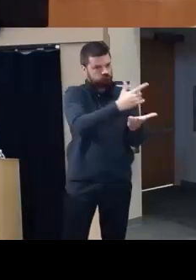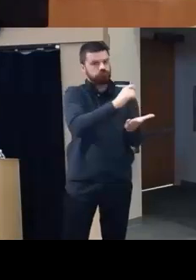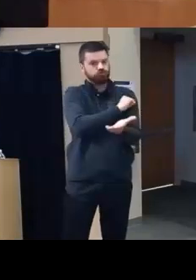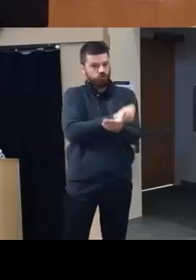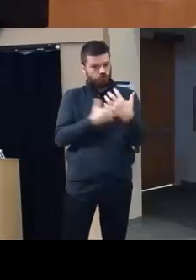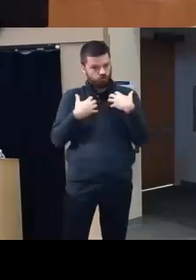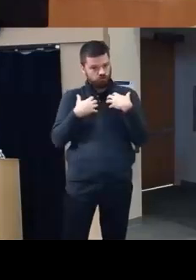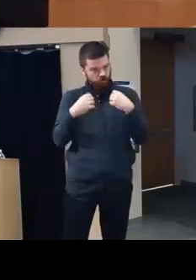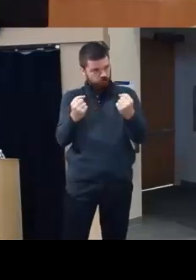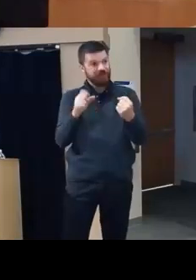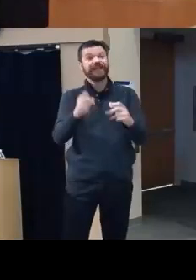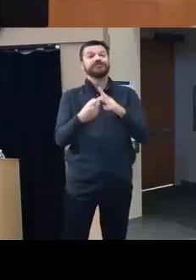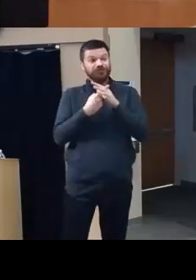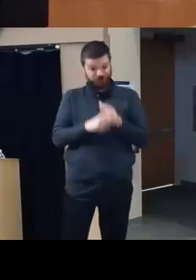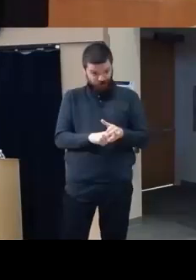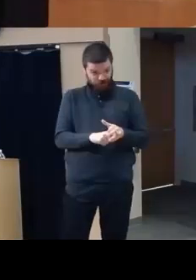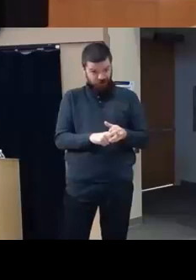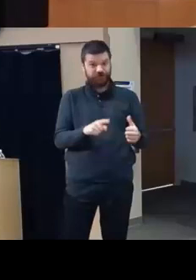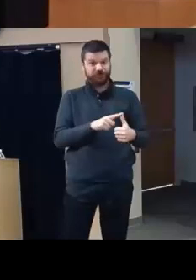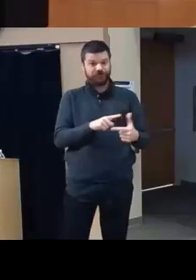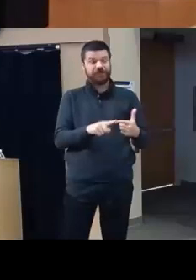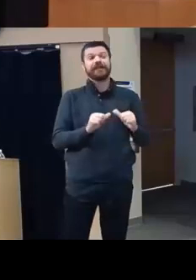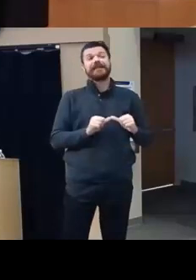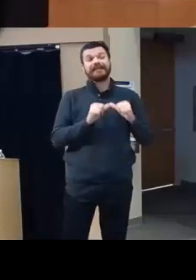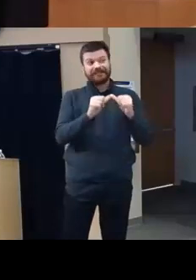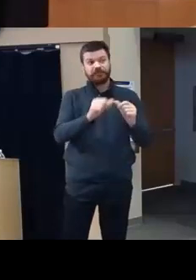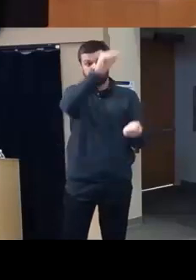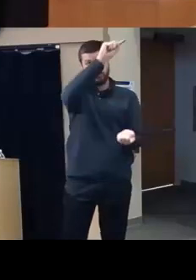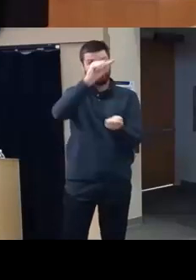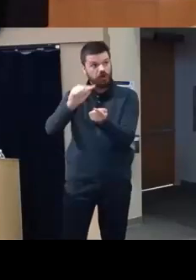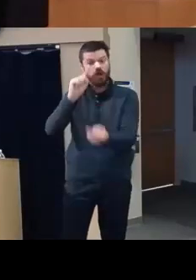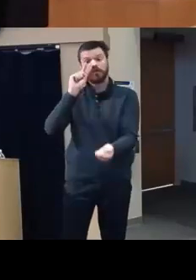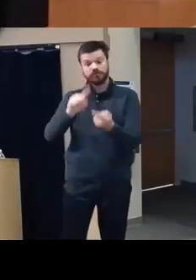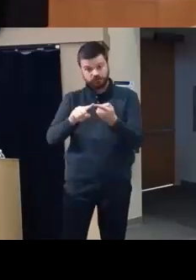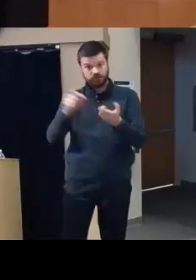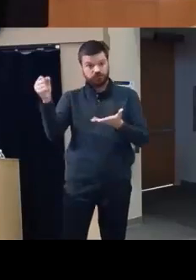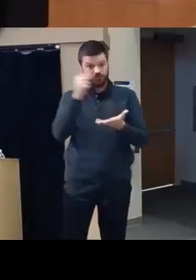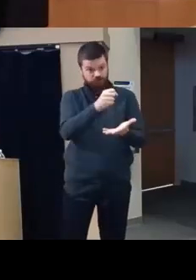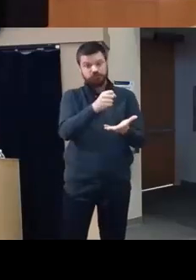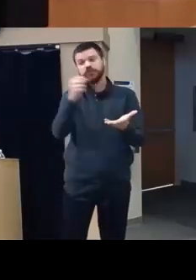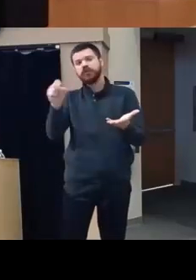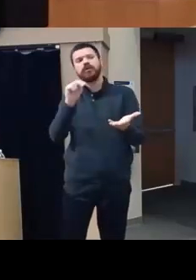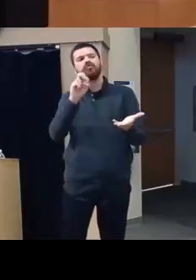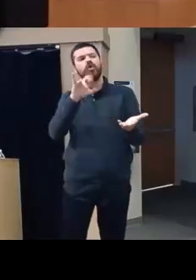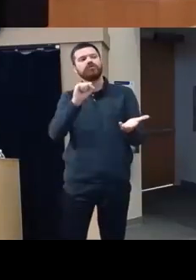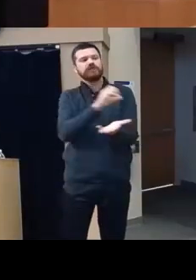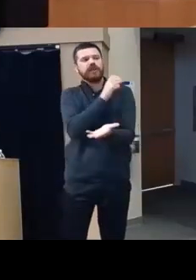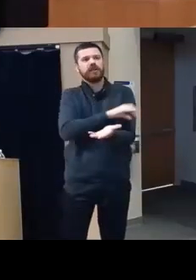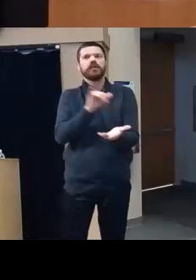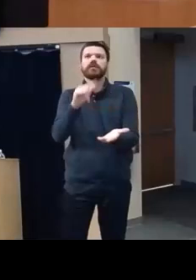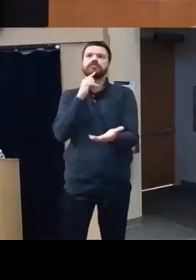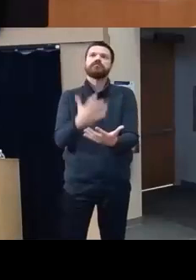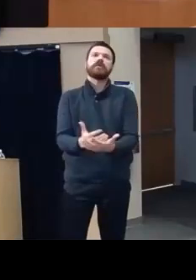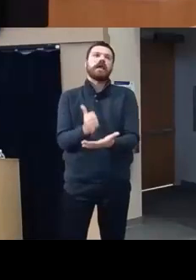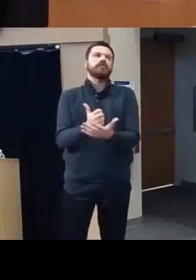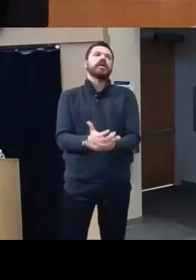start methadone with strong recovery, continue to have their dose titrated while they are admitted in Norris Clinic. This does wonders